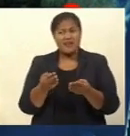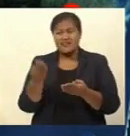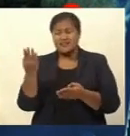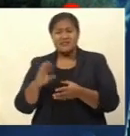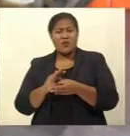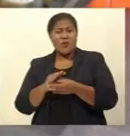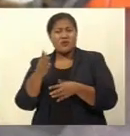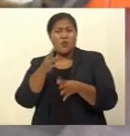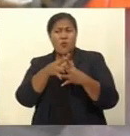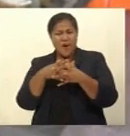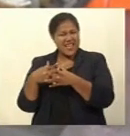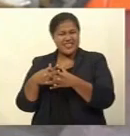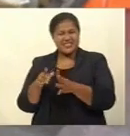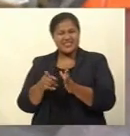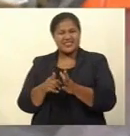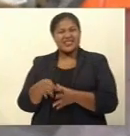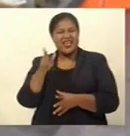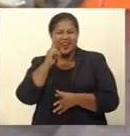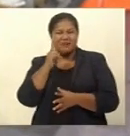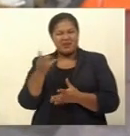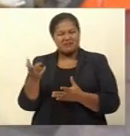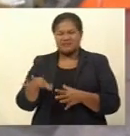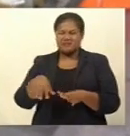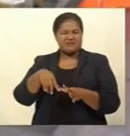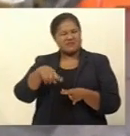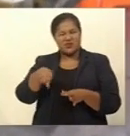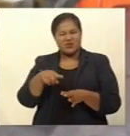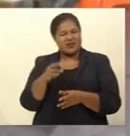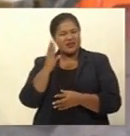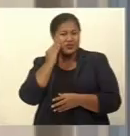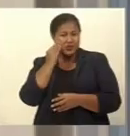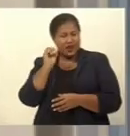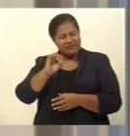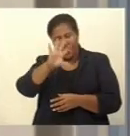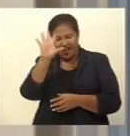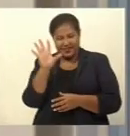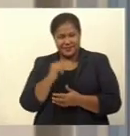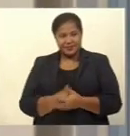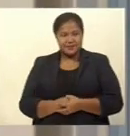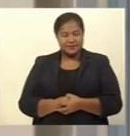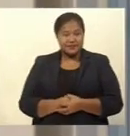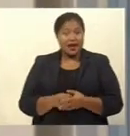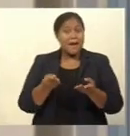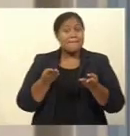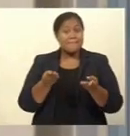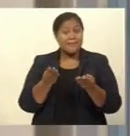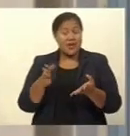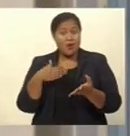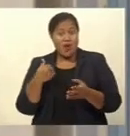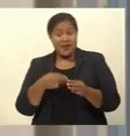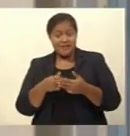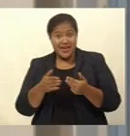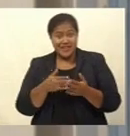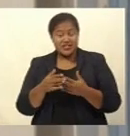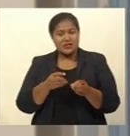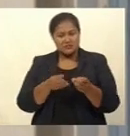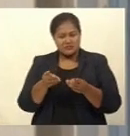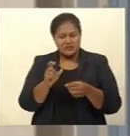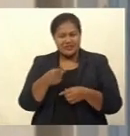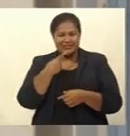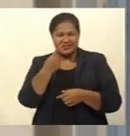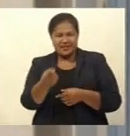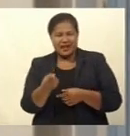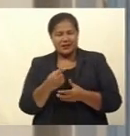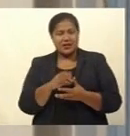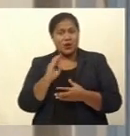Lemi confinement zone, sugar is not so much of an issue. Bakewell Fiji Managing Director Rohit Deo says that